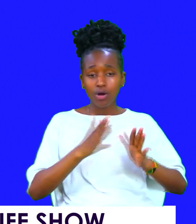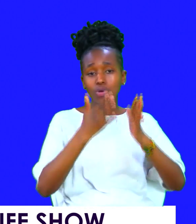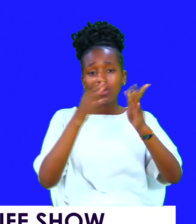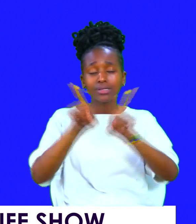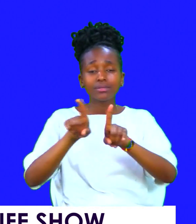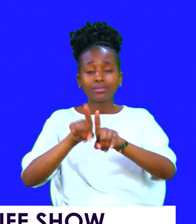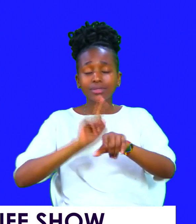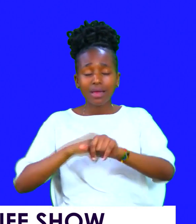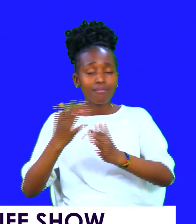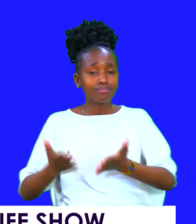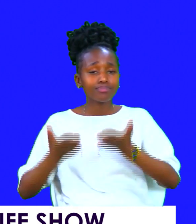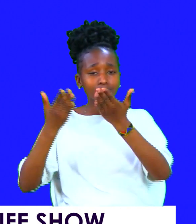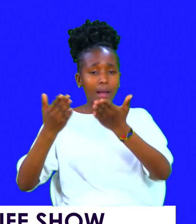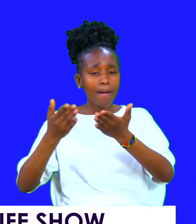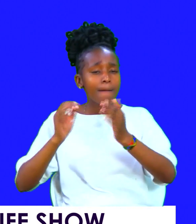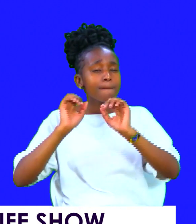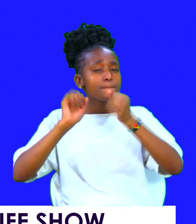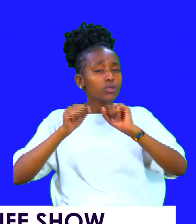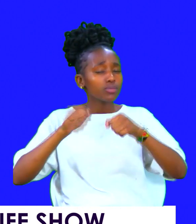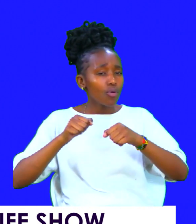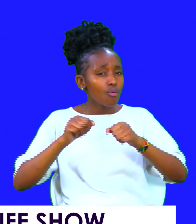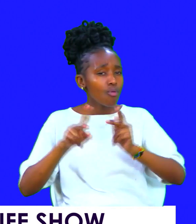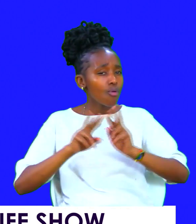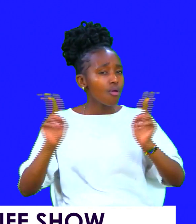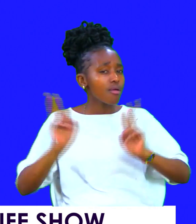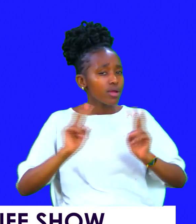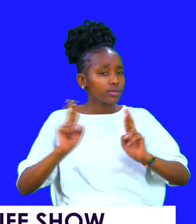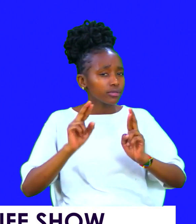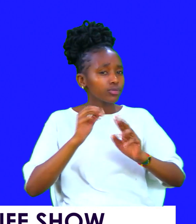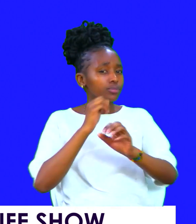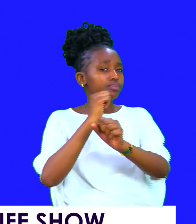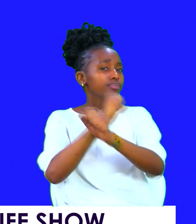have the ability to hold on to glory. Because